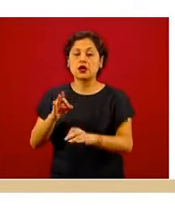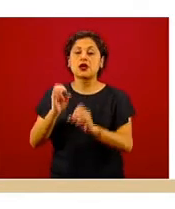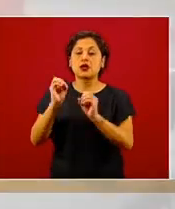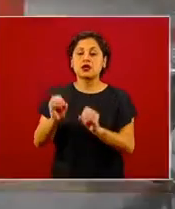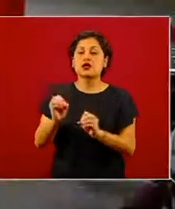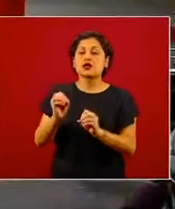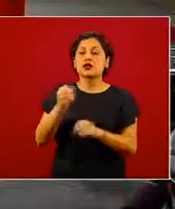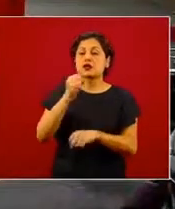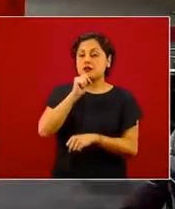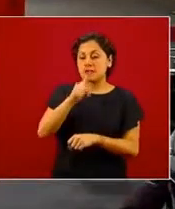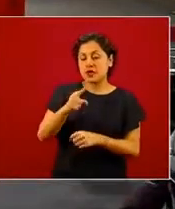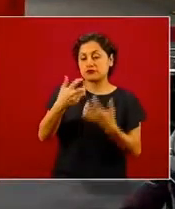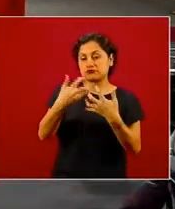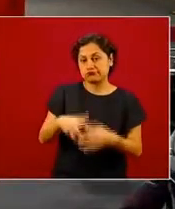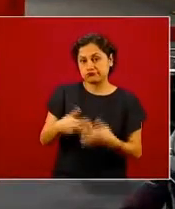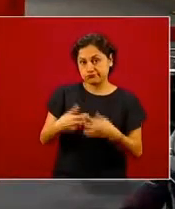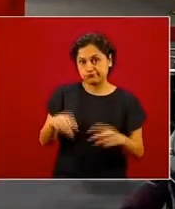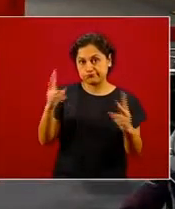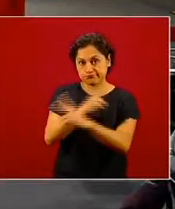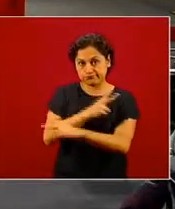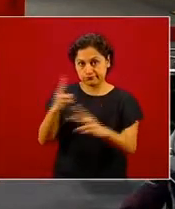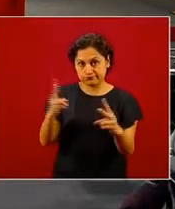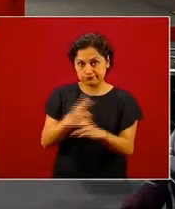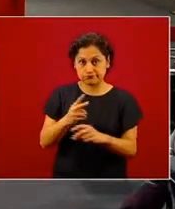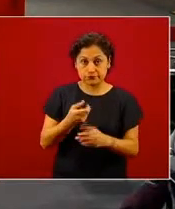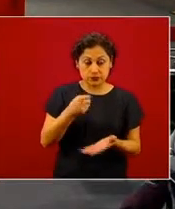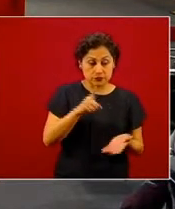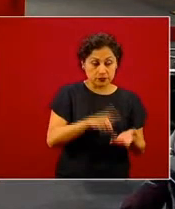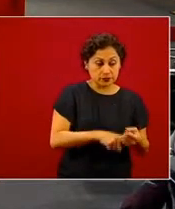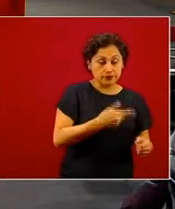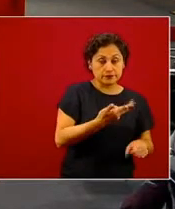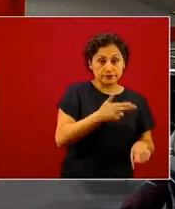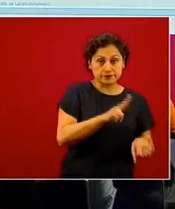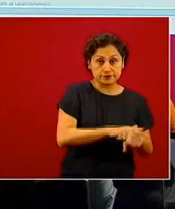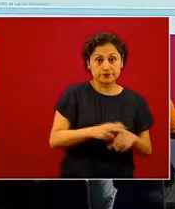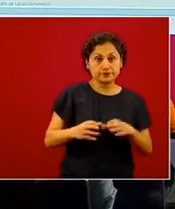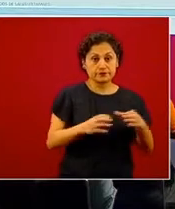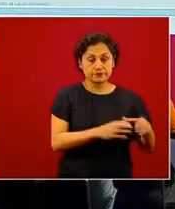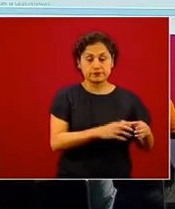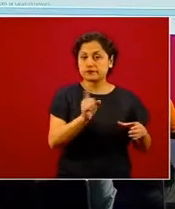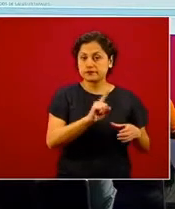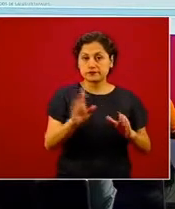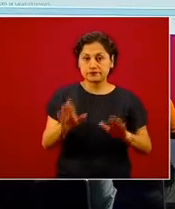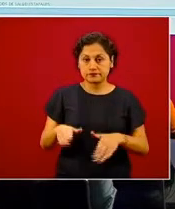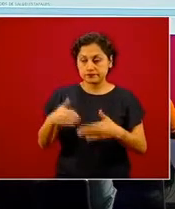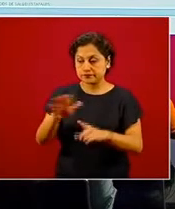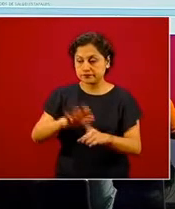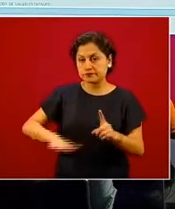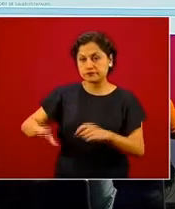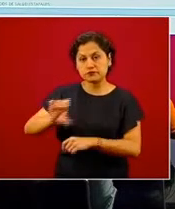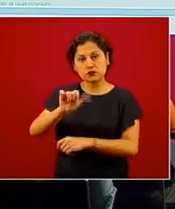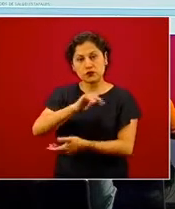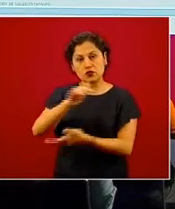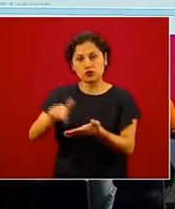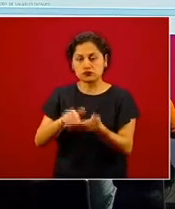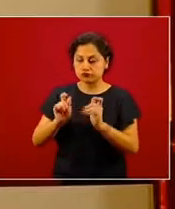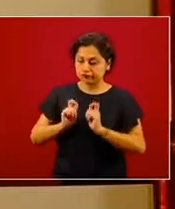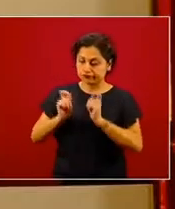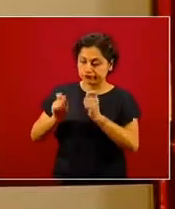staff to be able to have the same kind of treatment that they would get in the ICU, even though it's not that specific